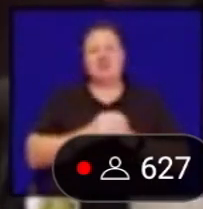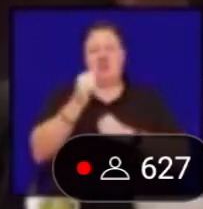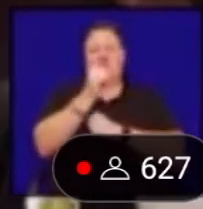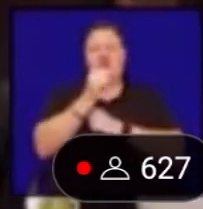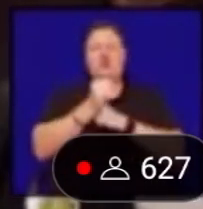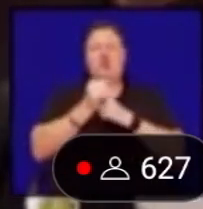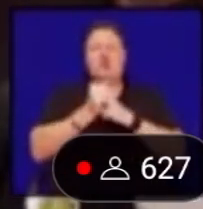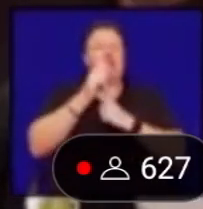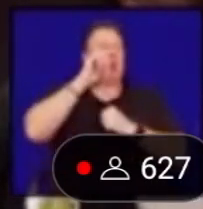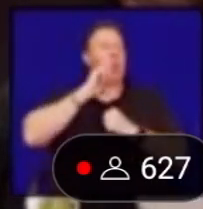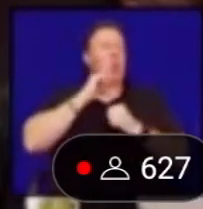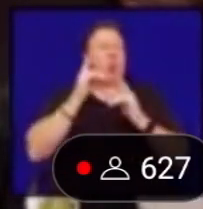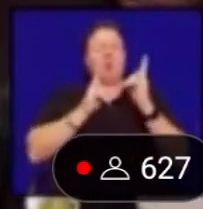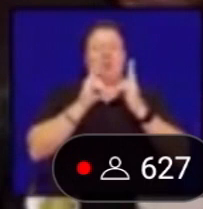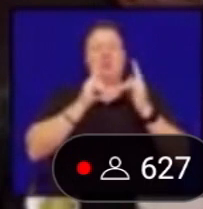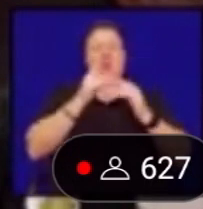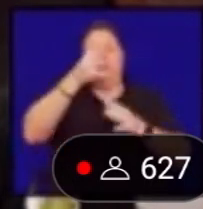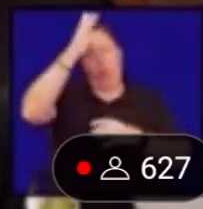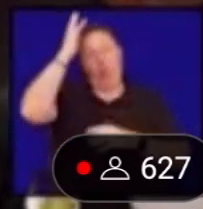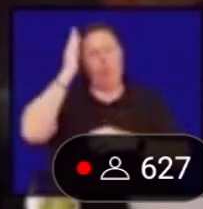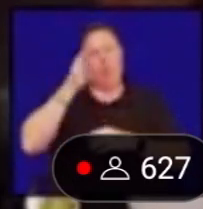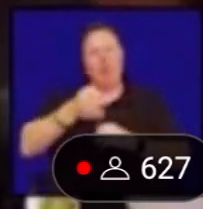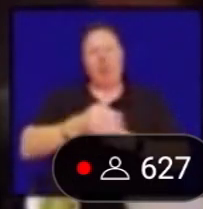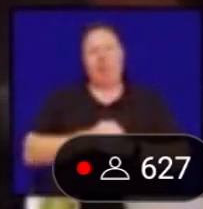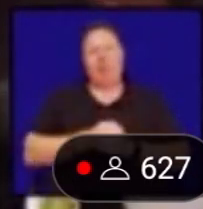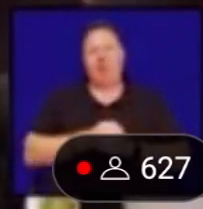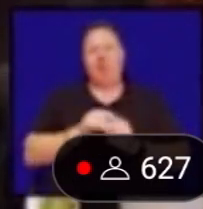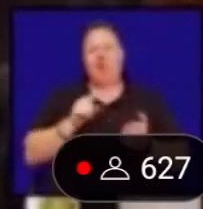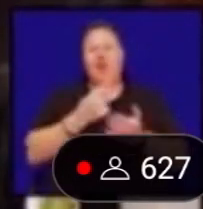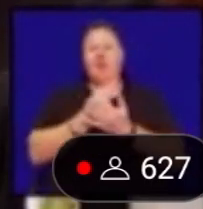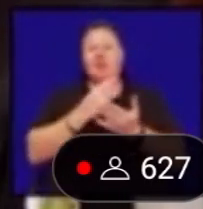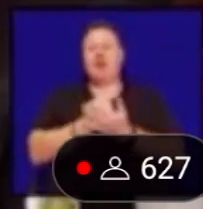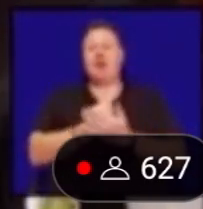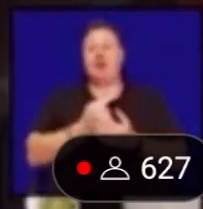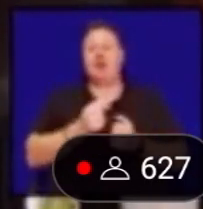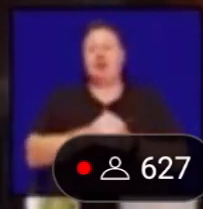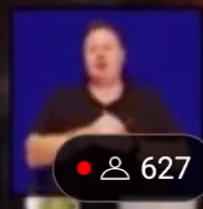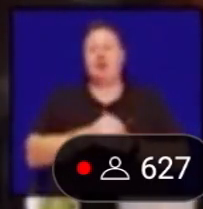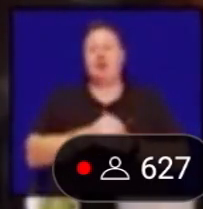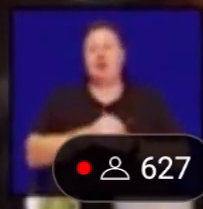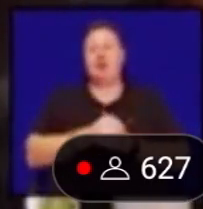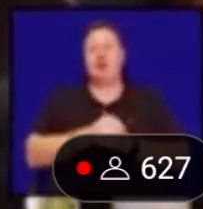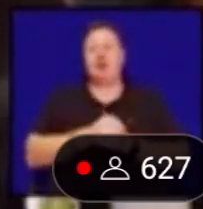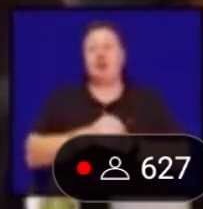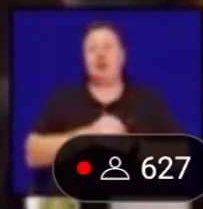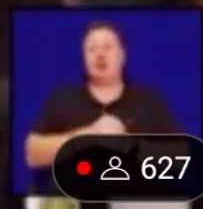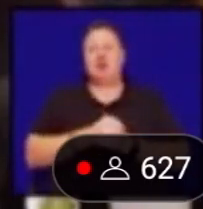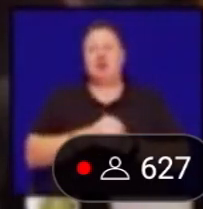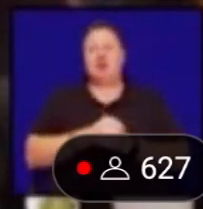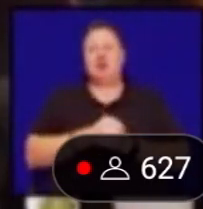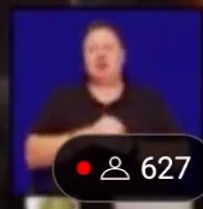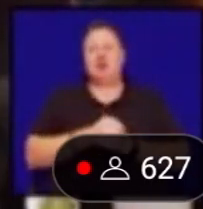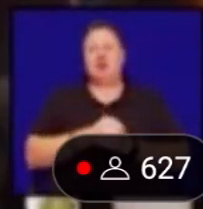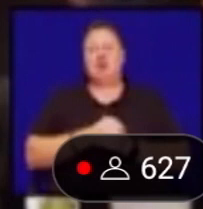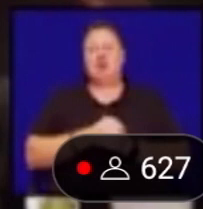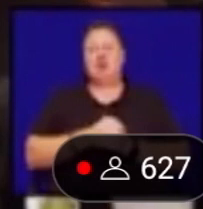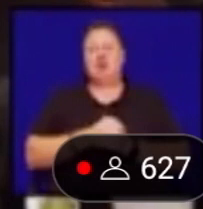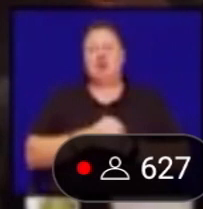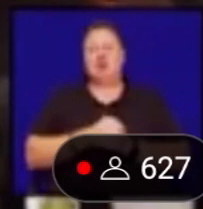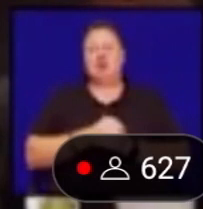city. While this was happening, their ineffectual,